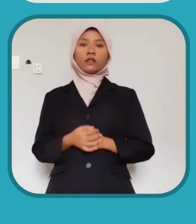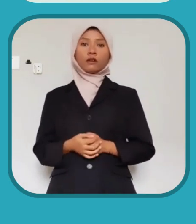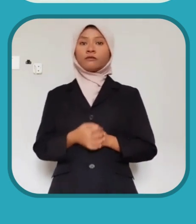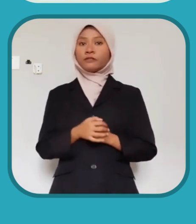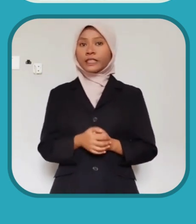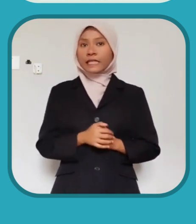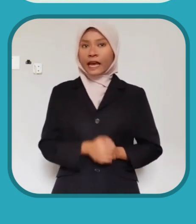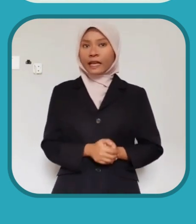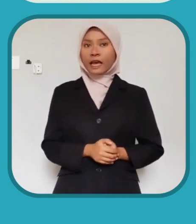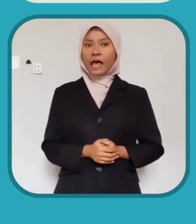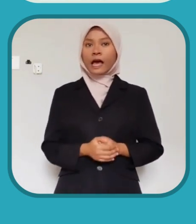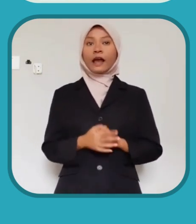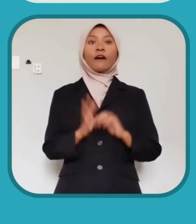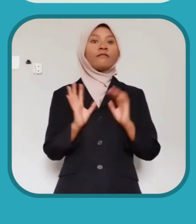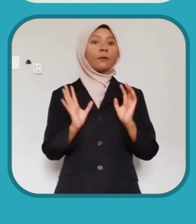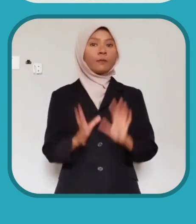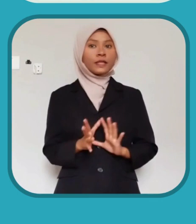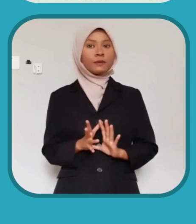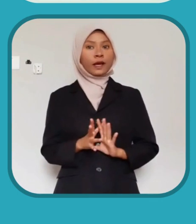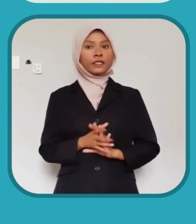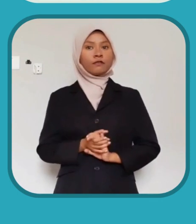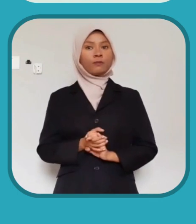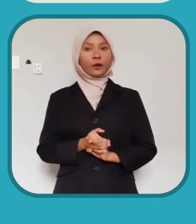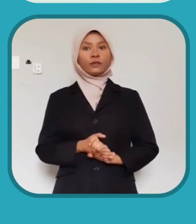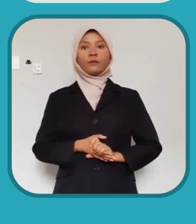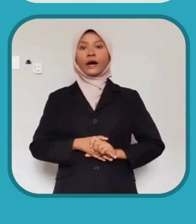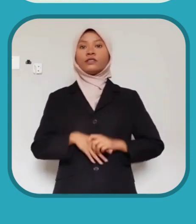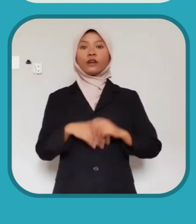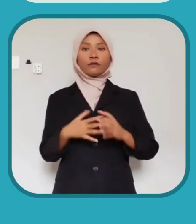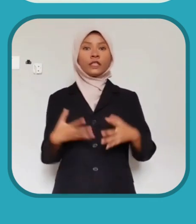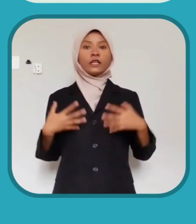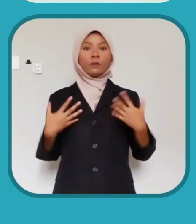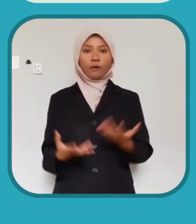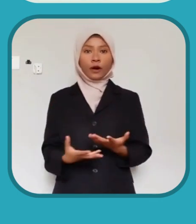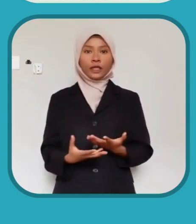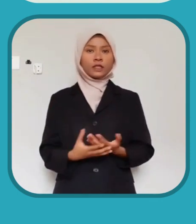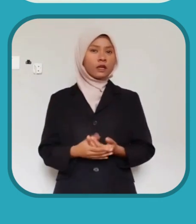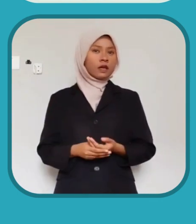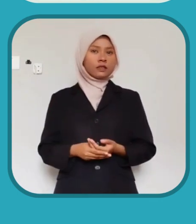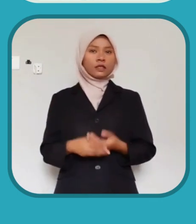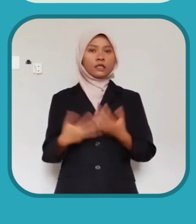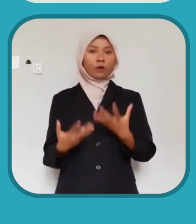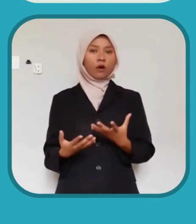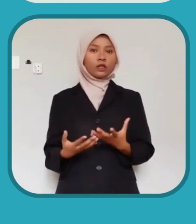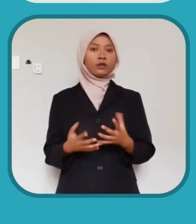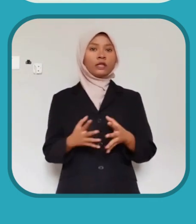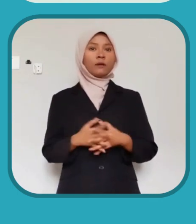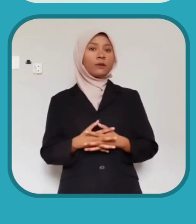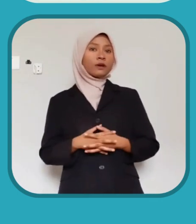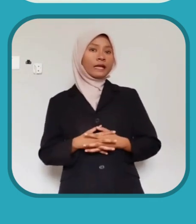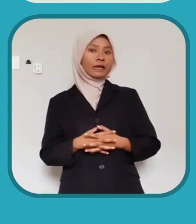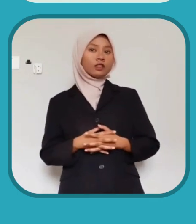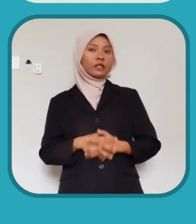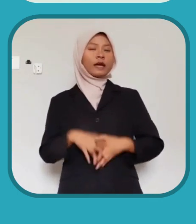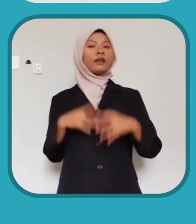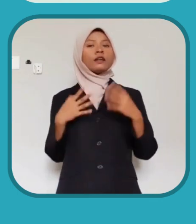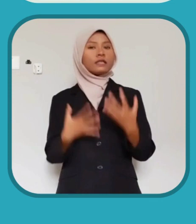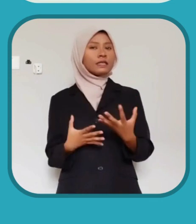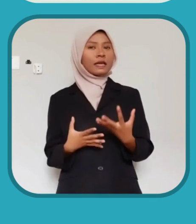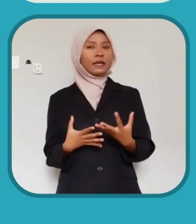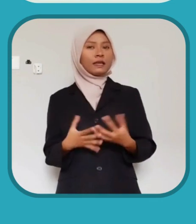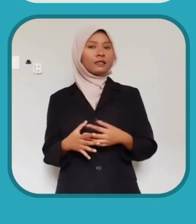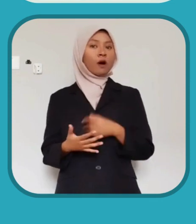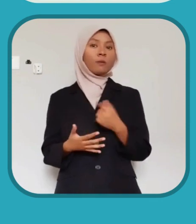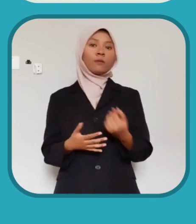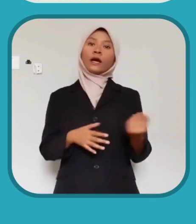beauty of the globe firsthand and have their perspective broadened by traveling abroad. The door to deeper connection